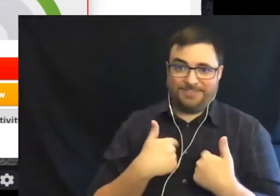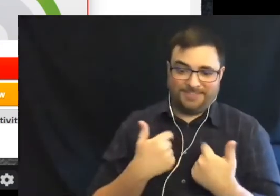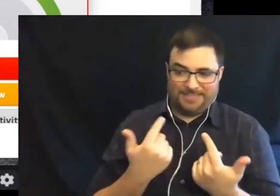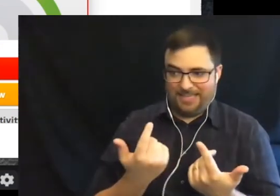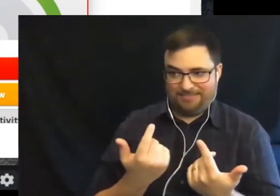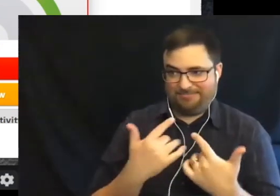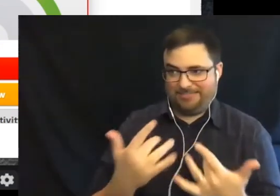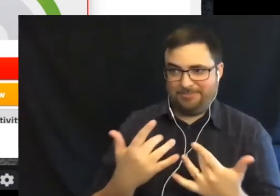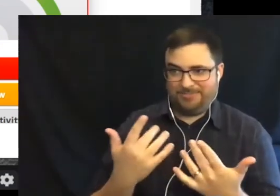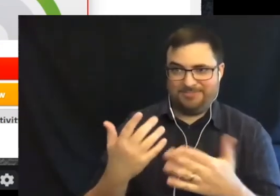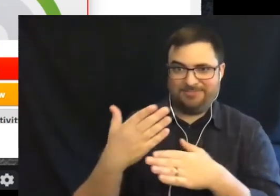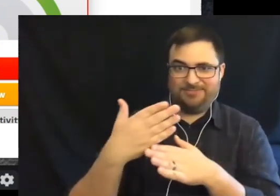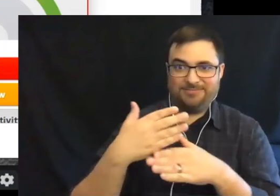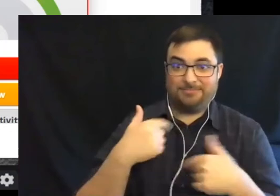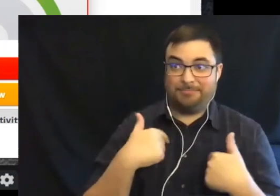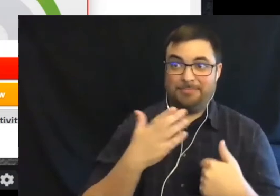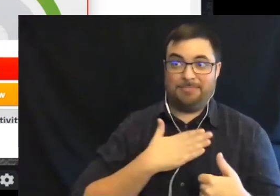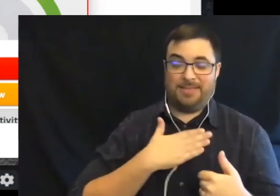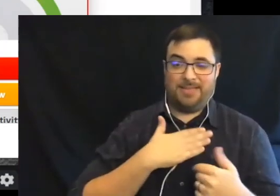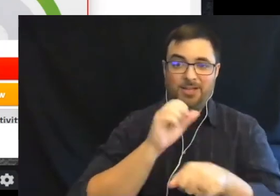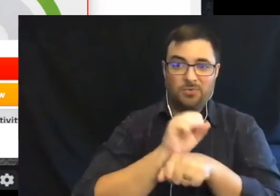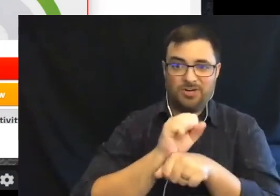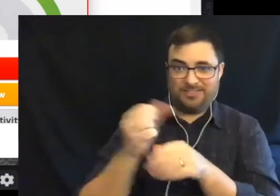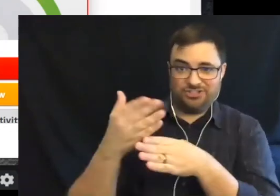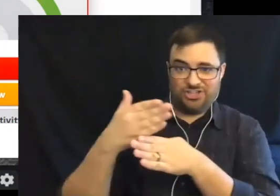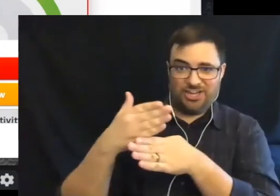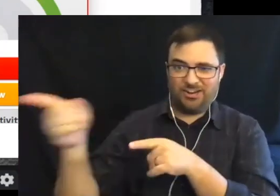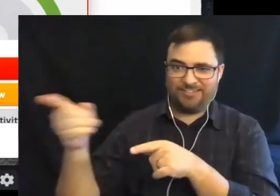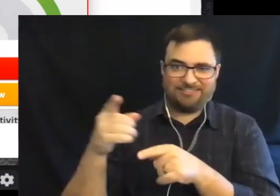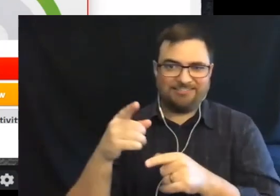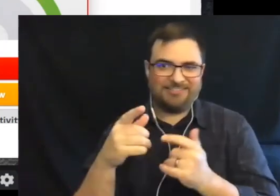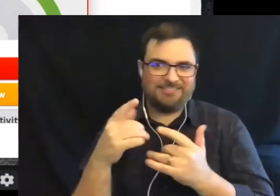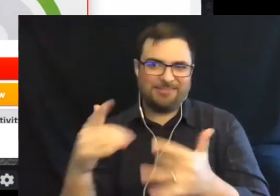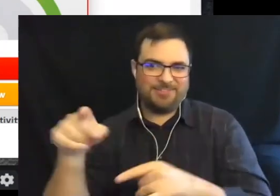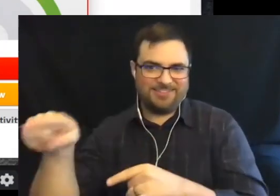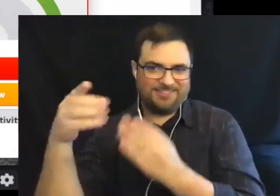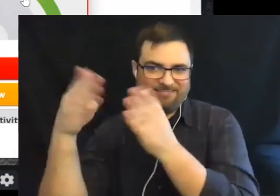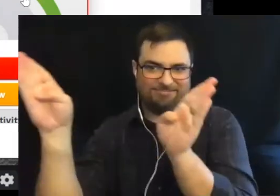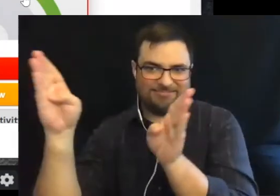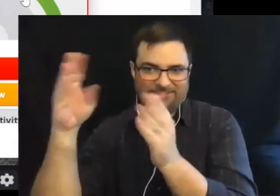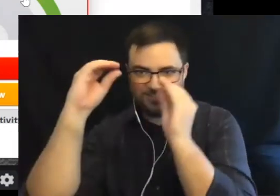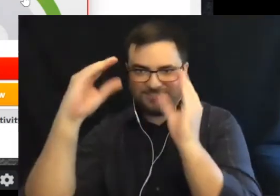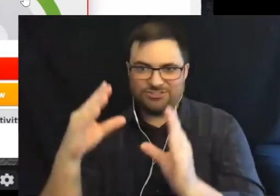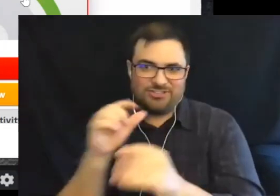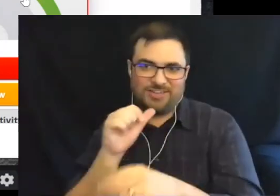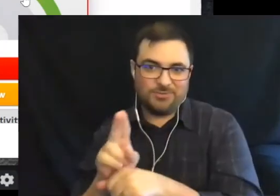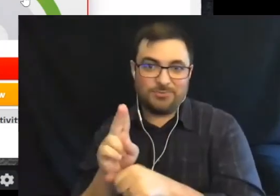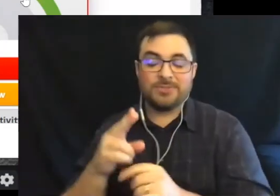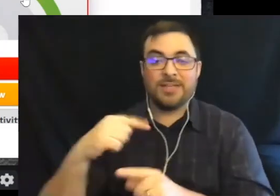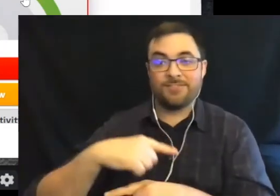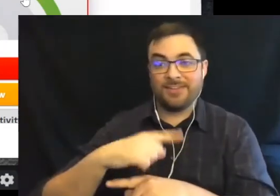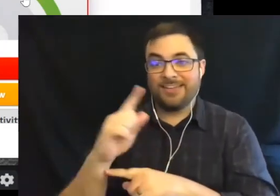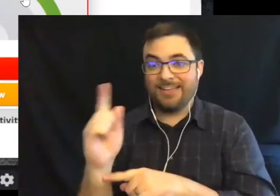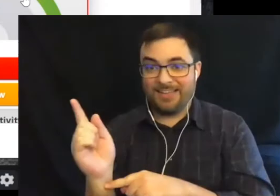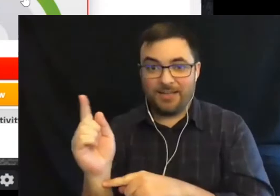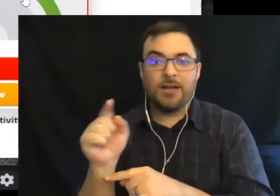super helpful for other teachers because it's so specific to my student needs. But in order for it to be published, it needs to have